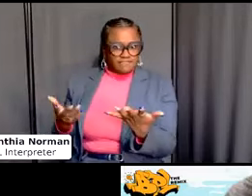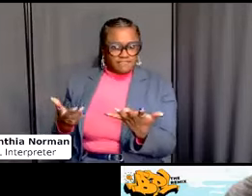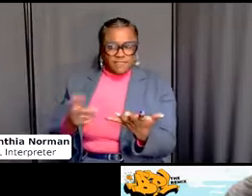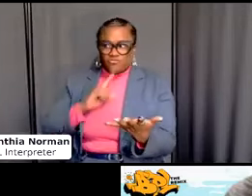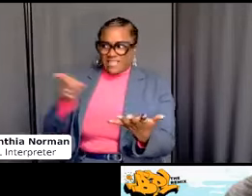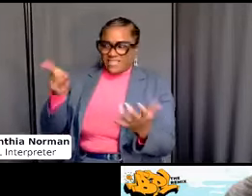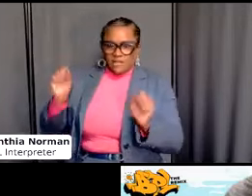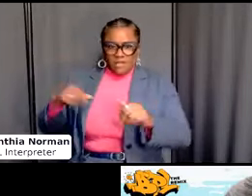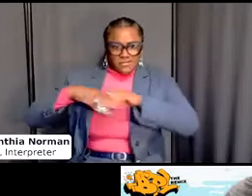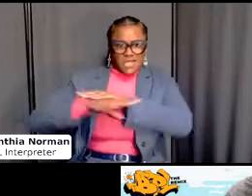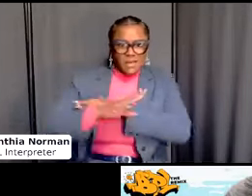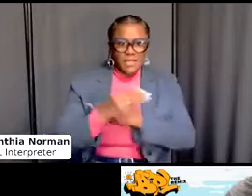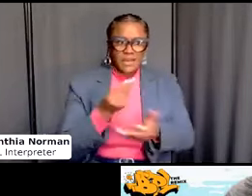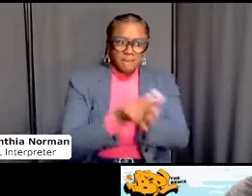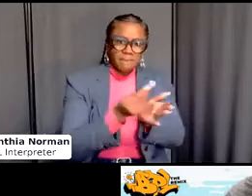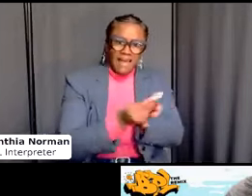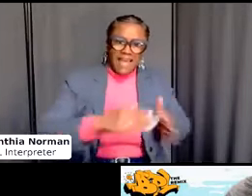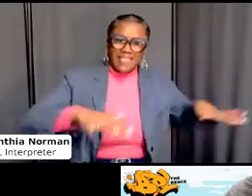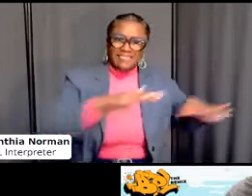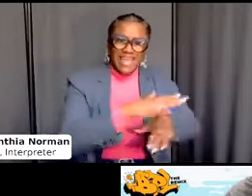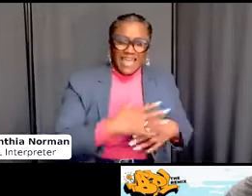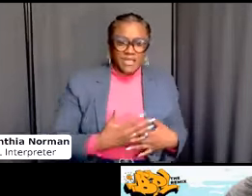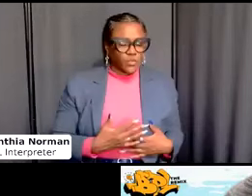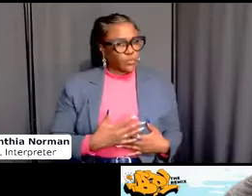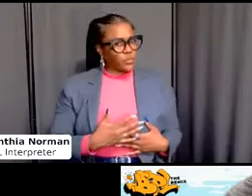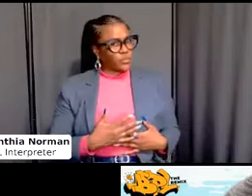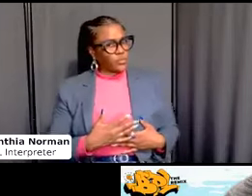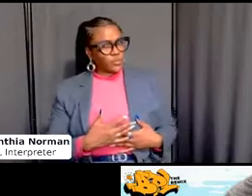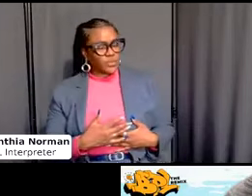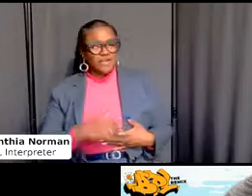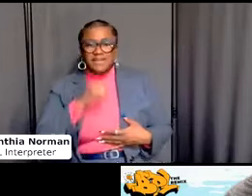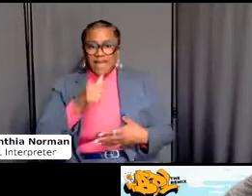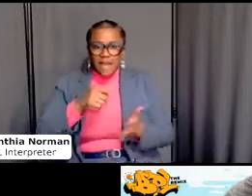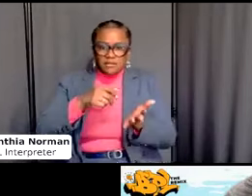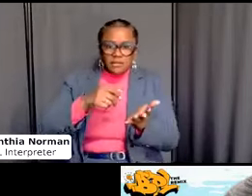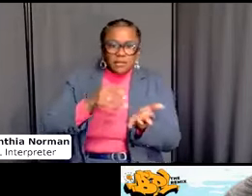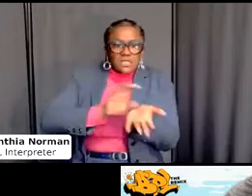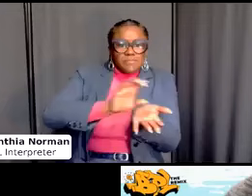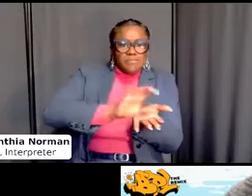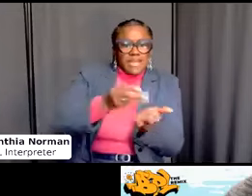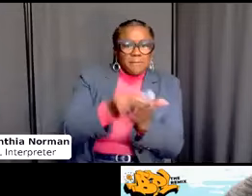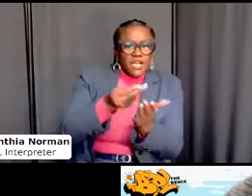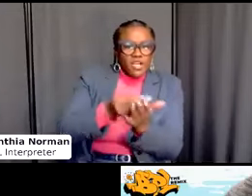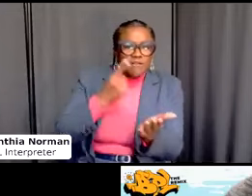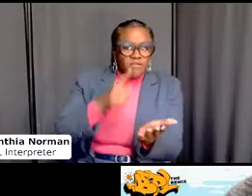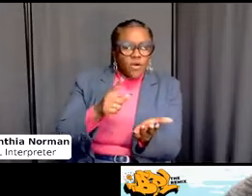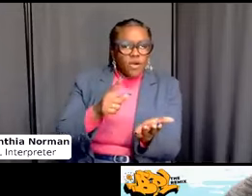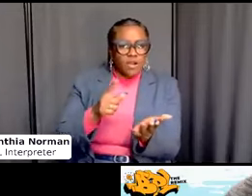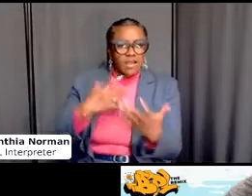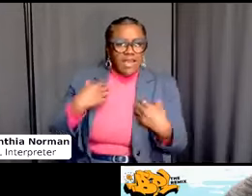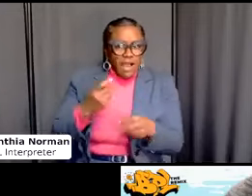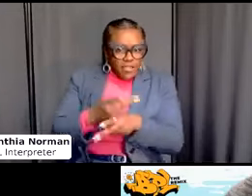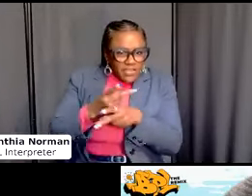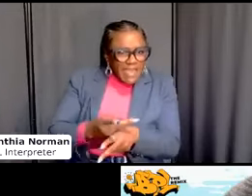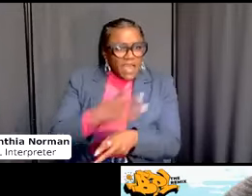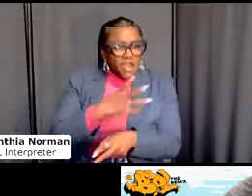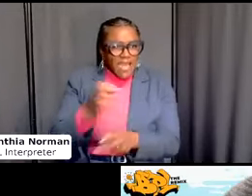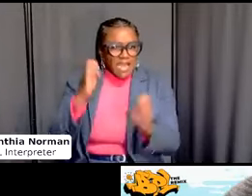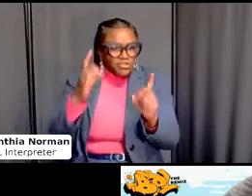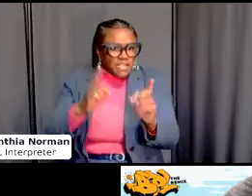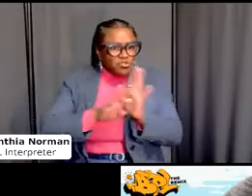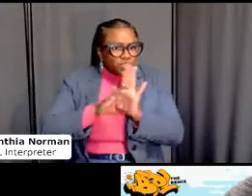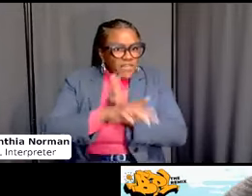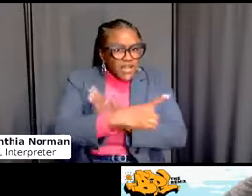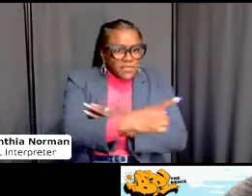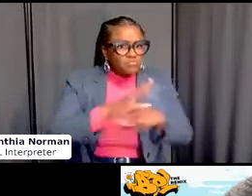land, not spending money on healthcare and education and those things to develop the population. And they make